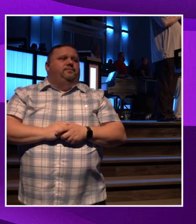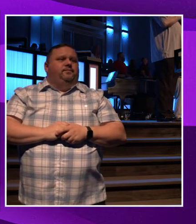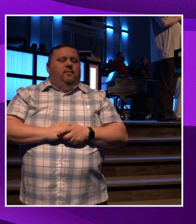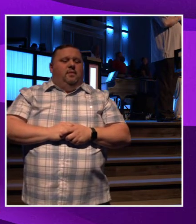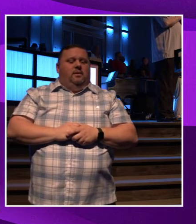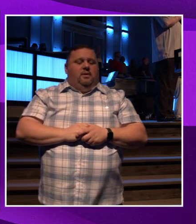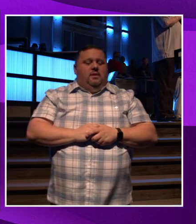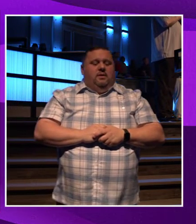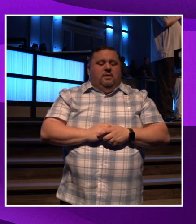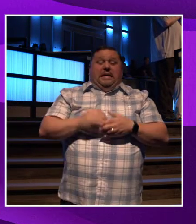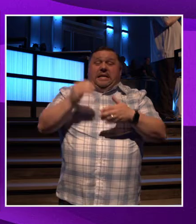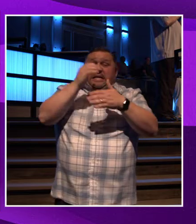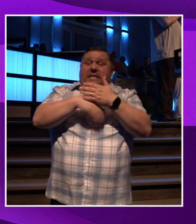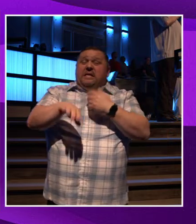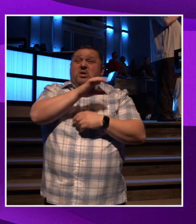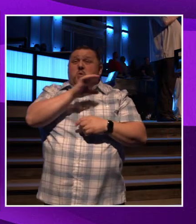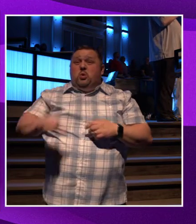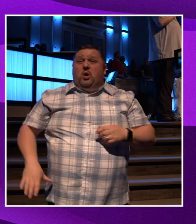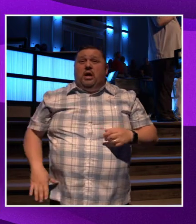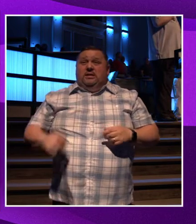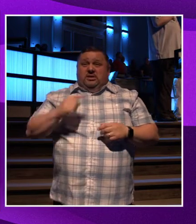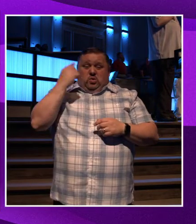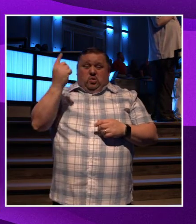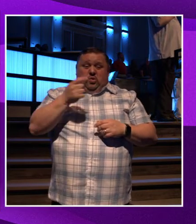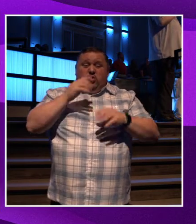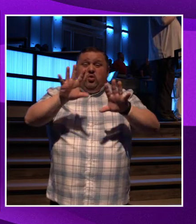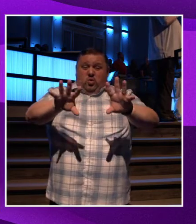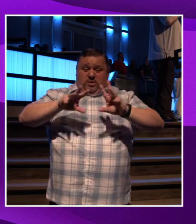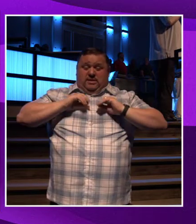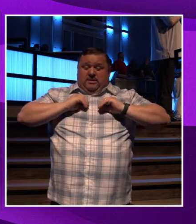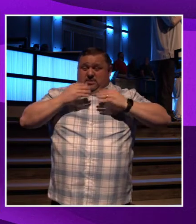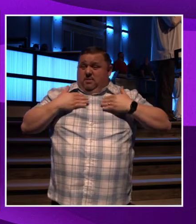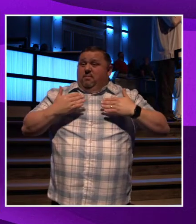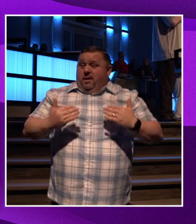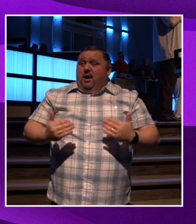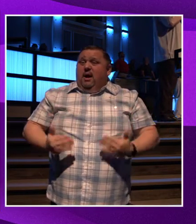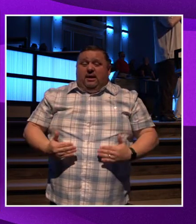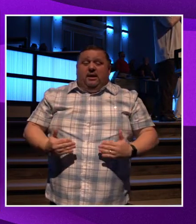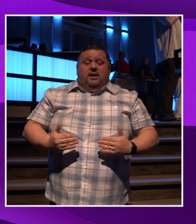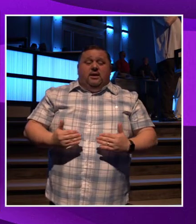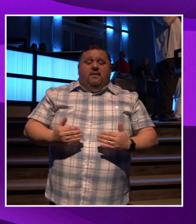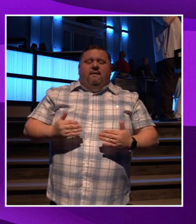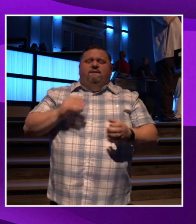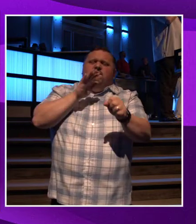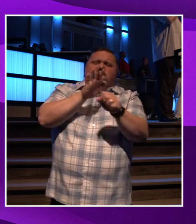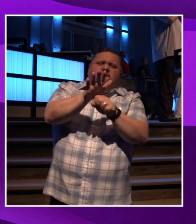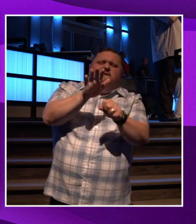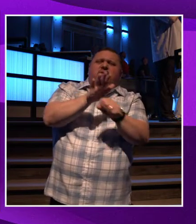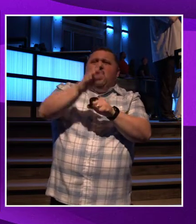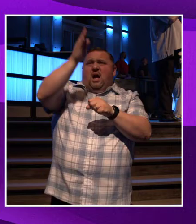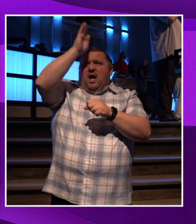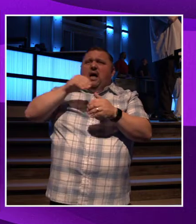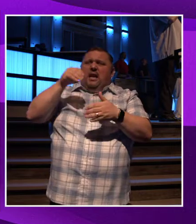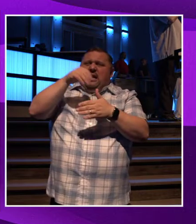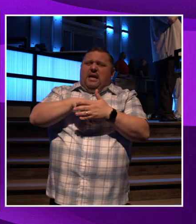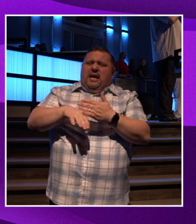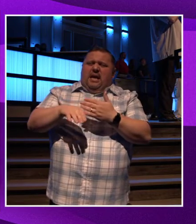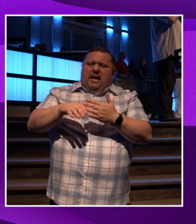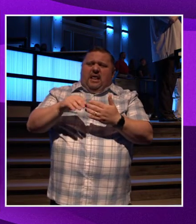stand. In Christ alone, who took on flesh, fullness of God